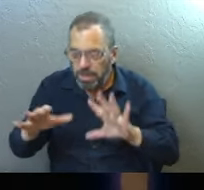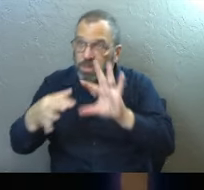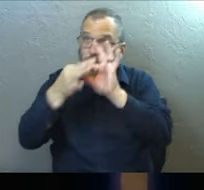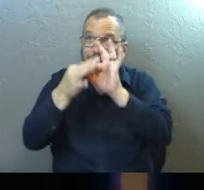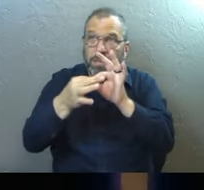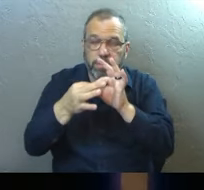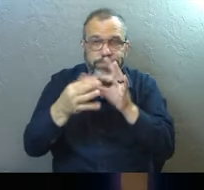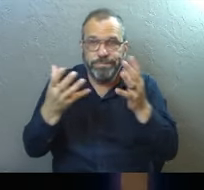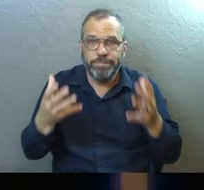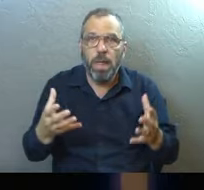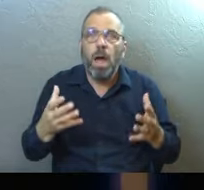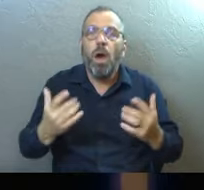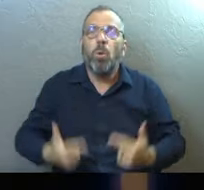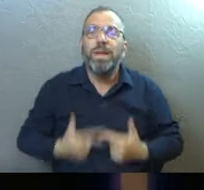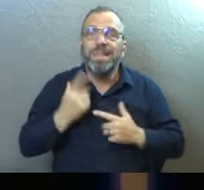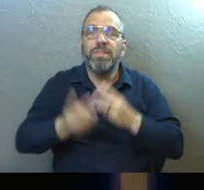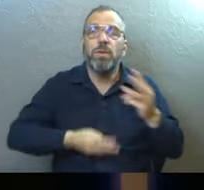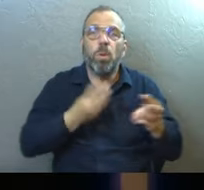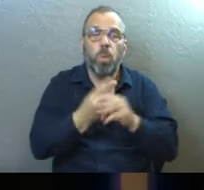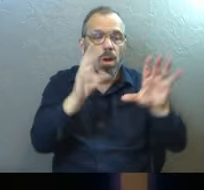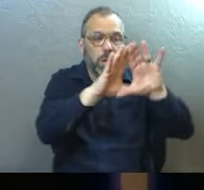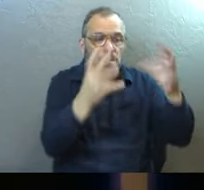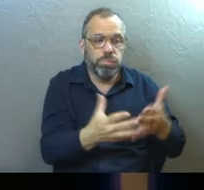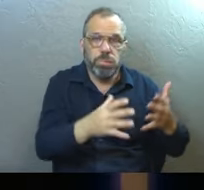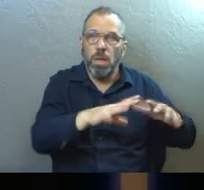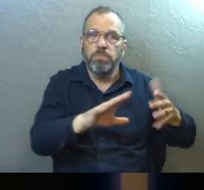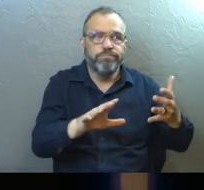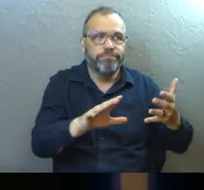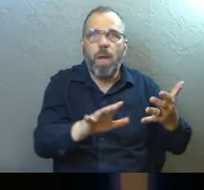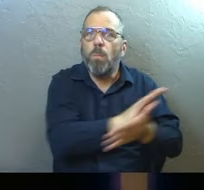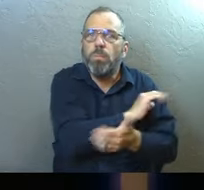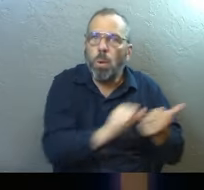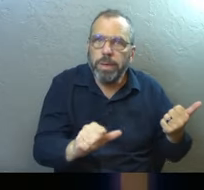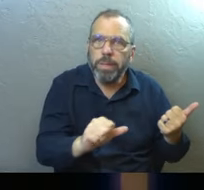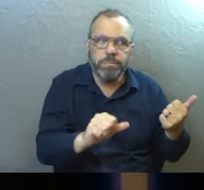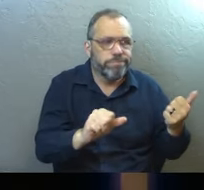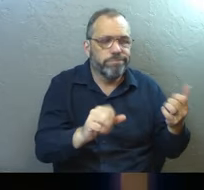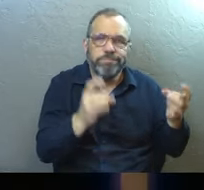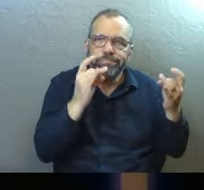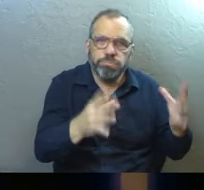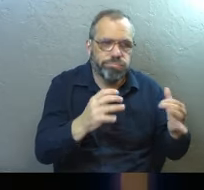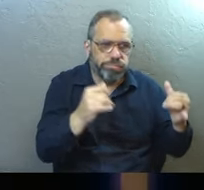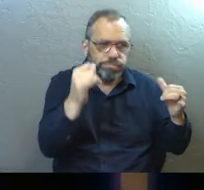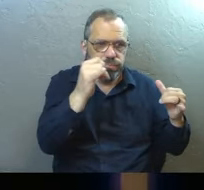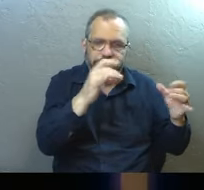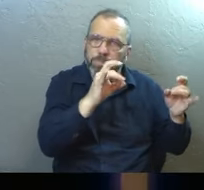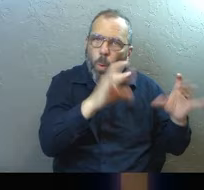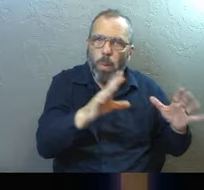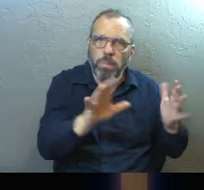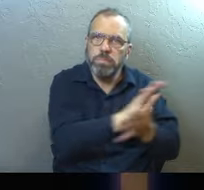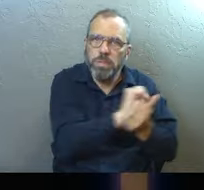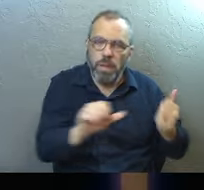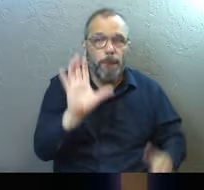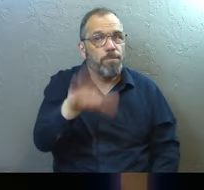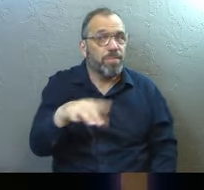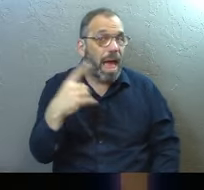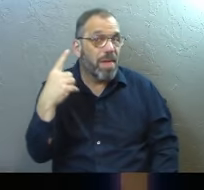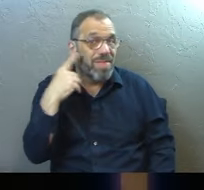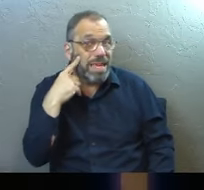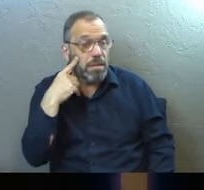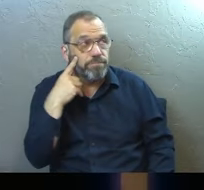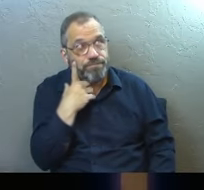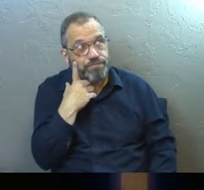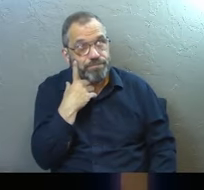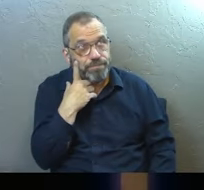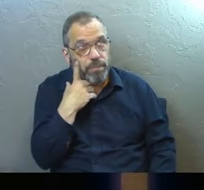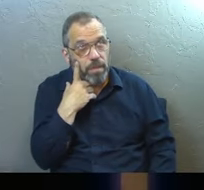relationship. We live in a broken world, it's a broken system, and it's difficult sometimes to feel close with God. But I think what's encouraging to